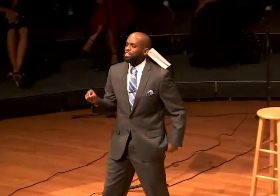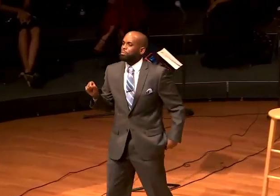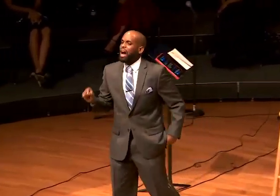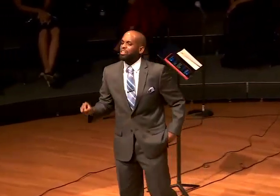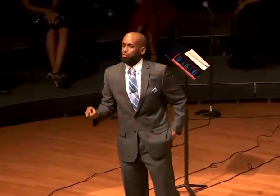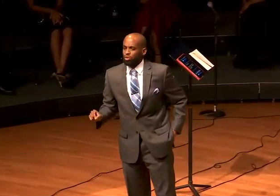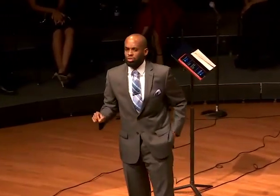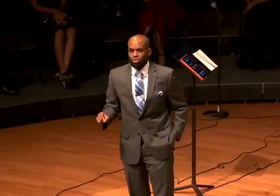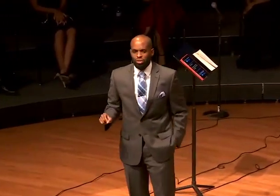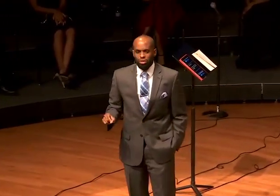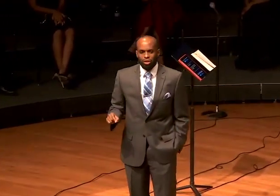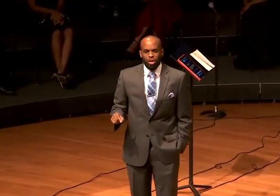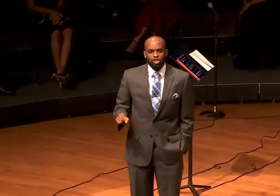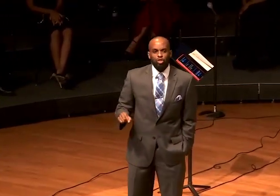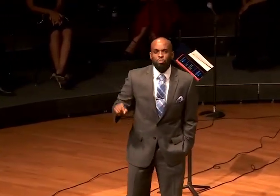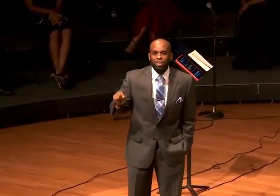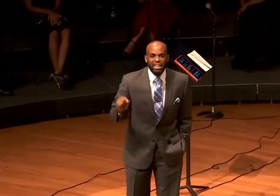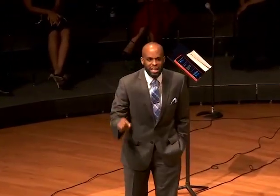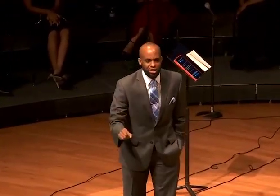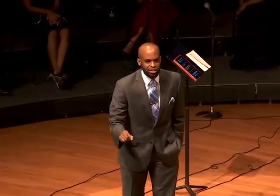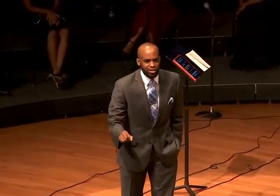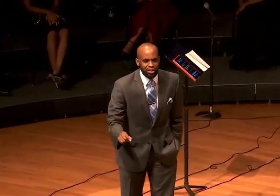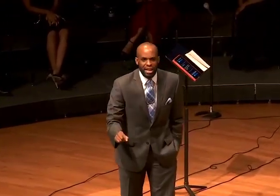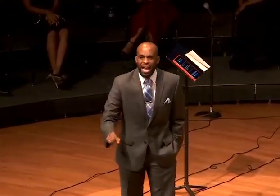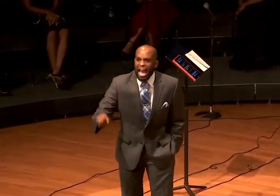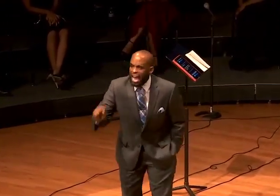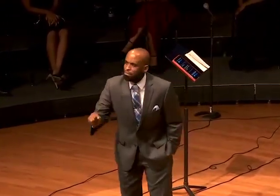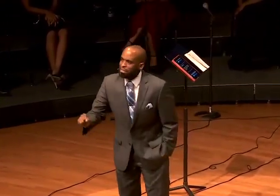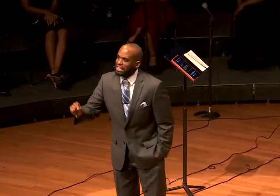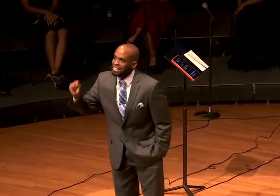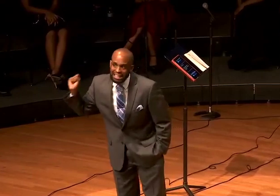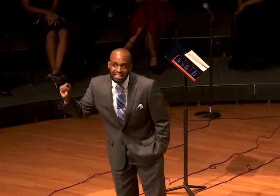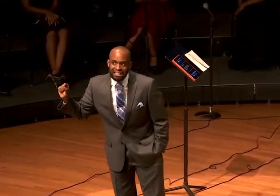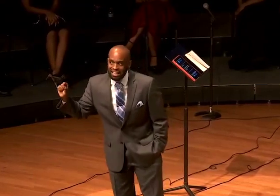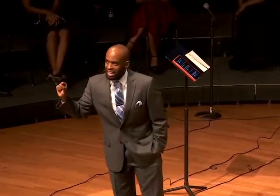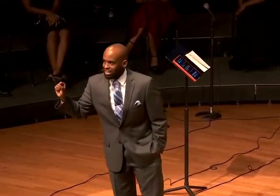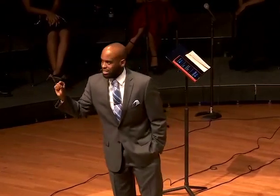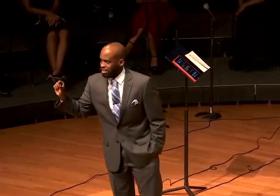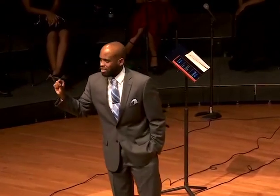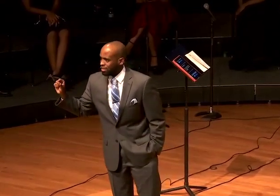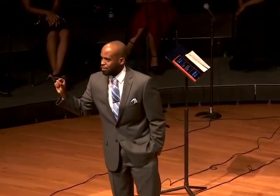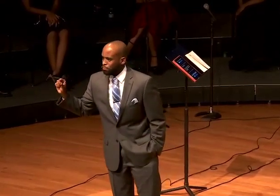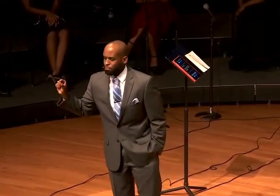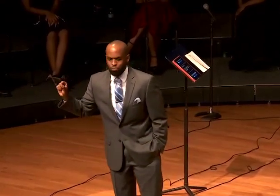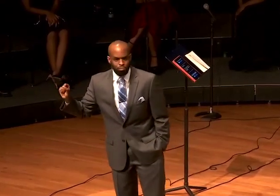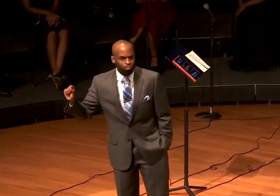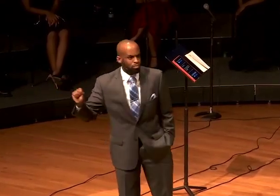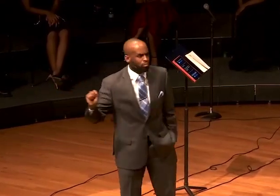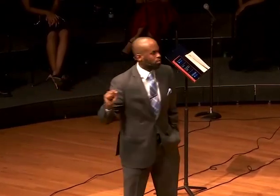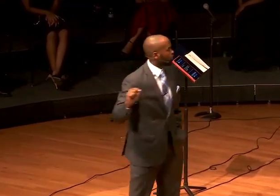But what if it's possible to be here and be disconnected?